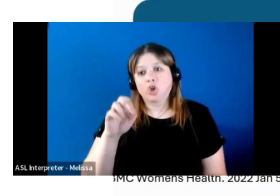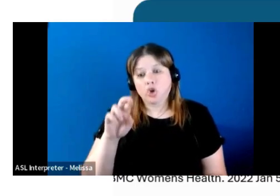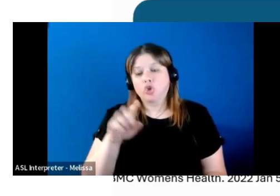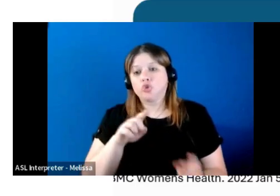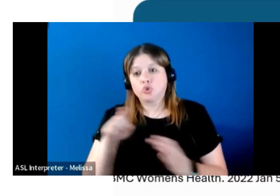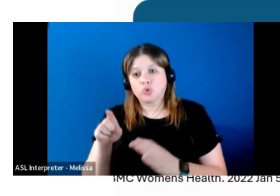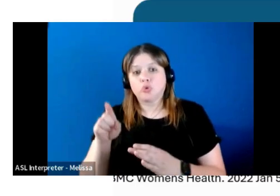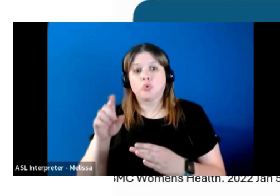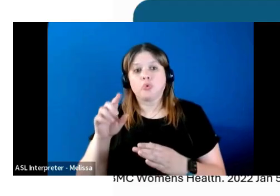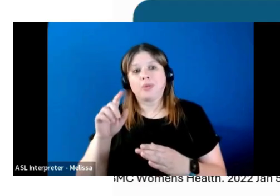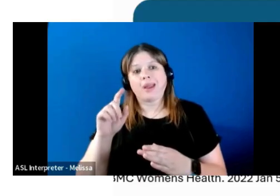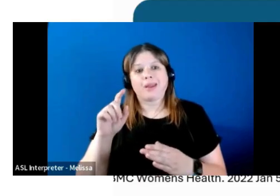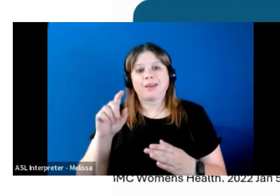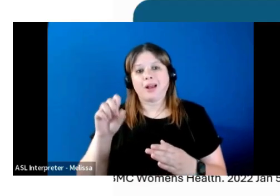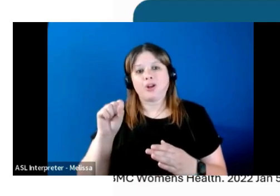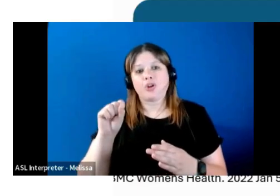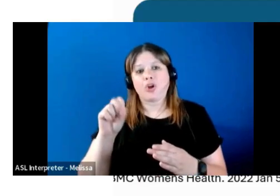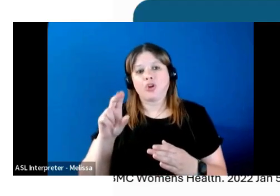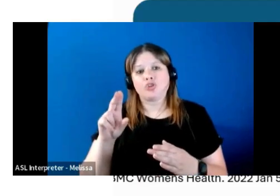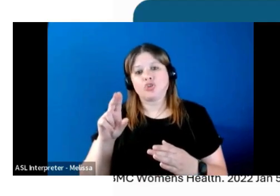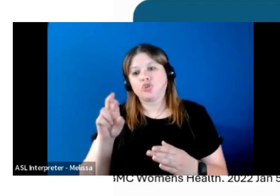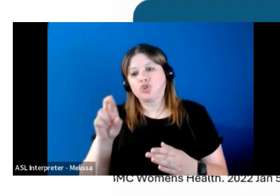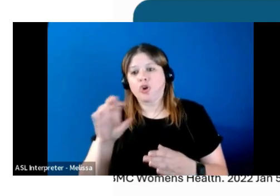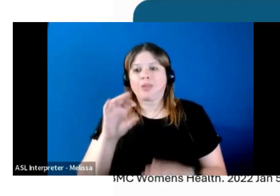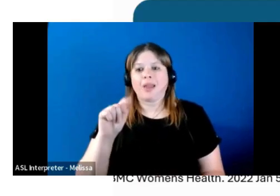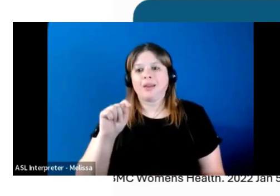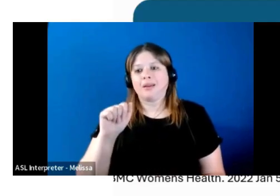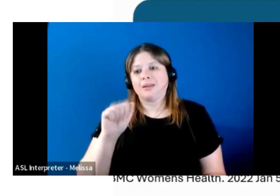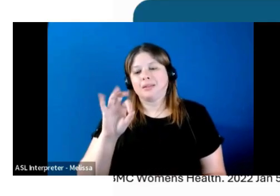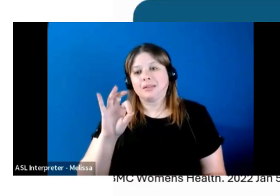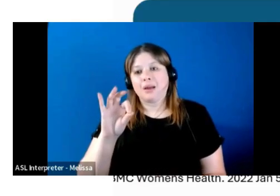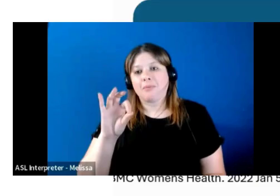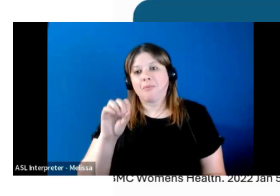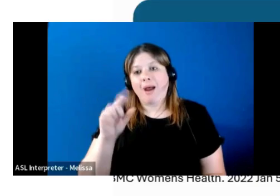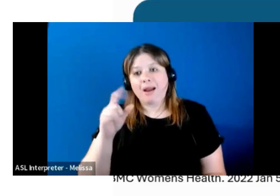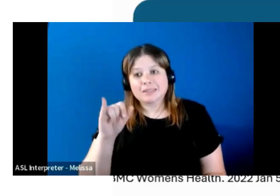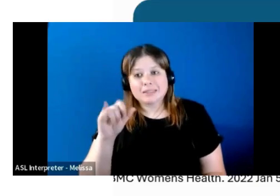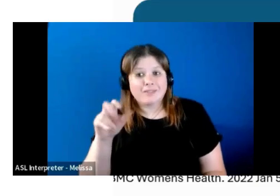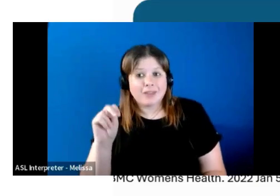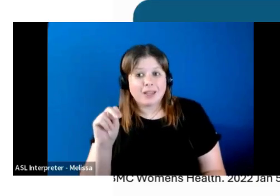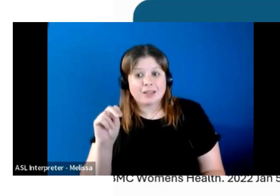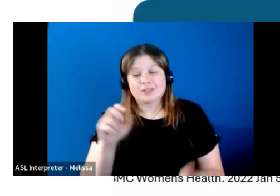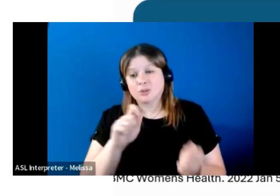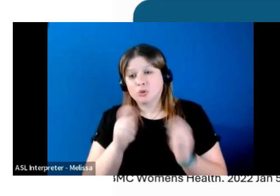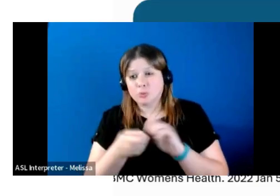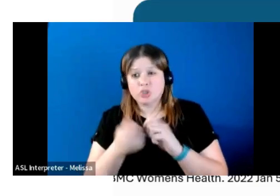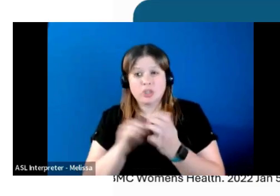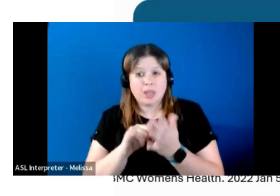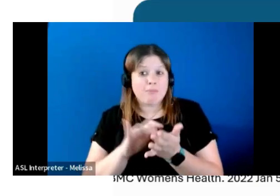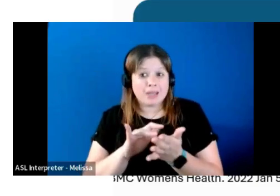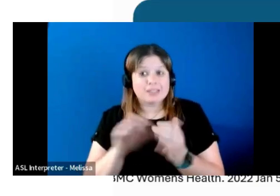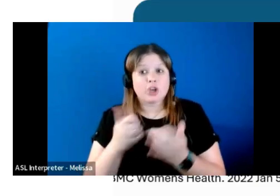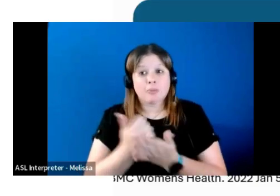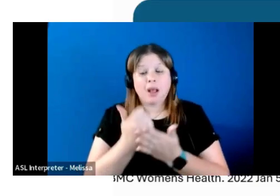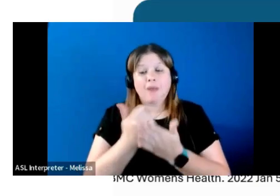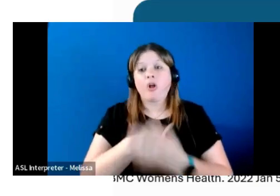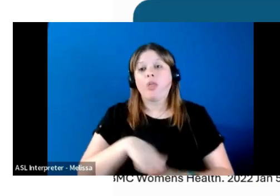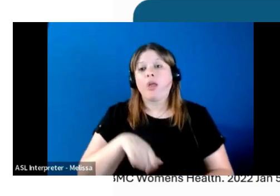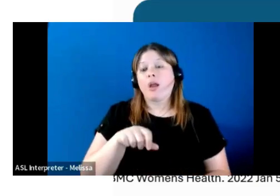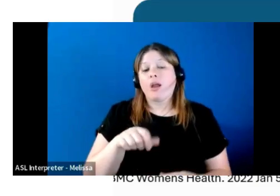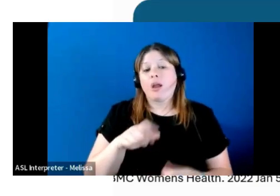also be helpful. We have other methods, the lasofoxifene that I mentioned